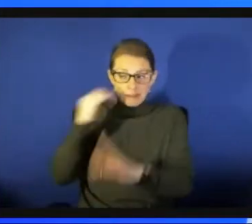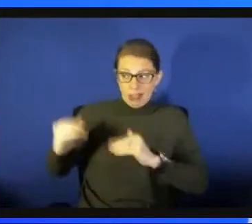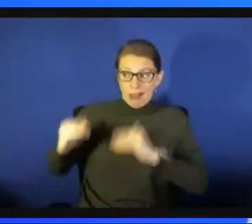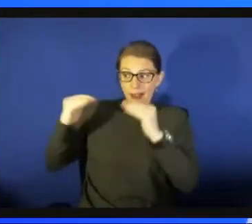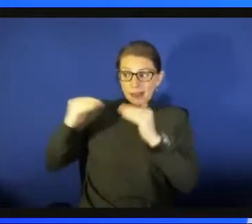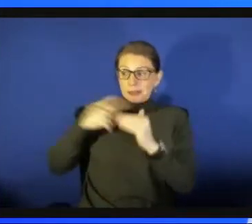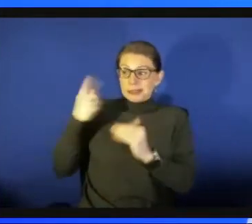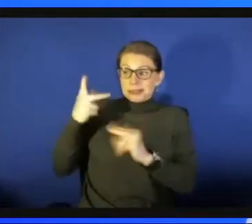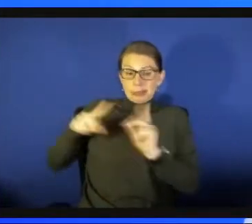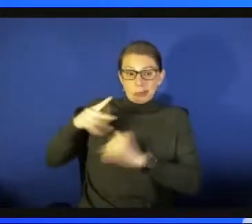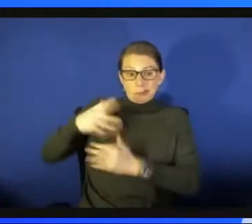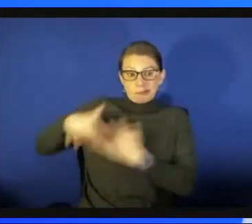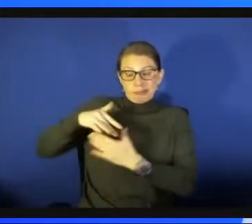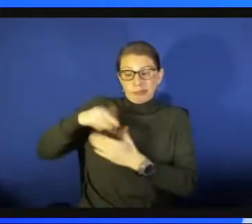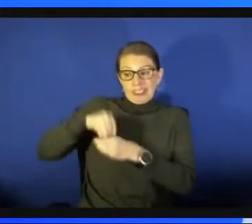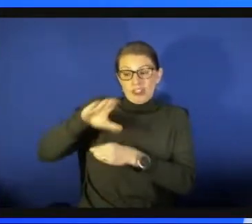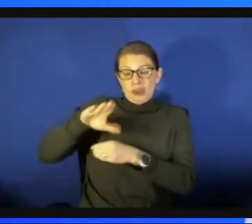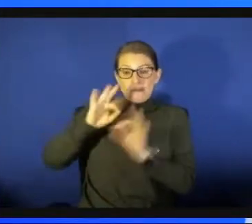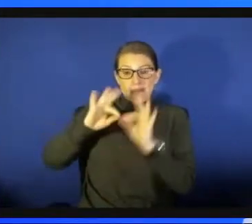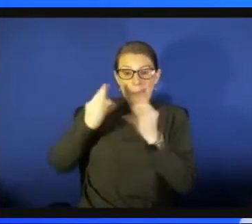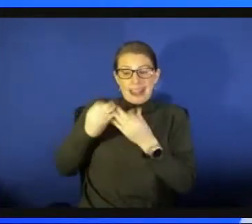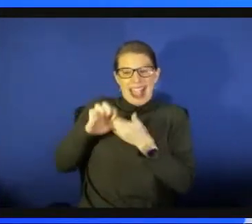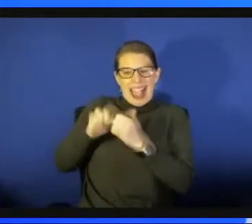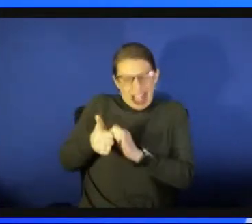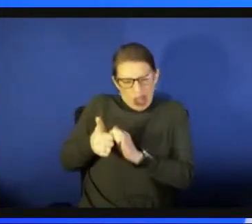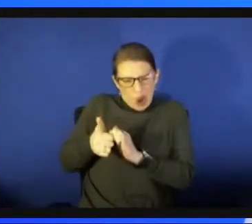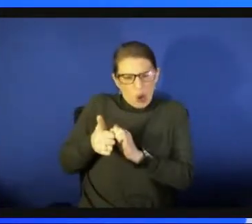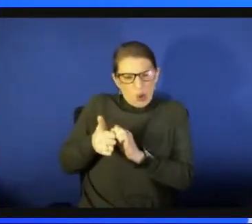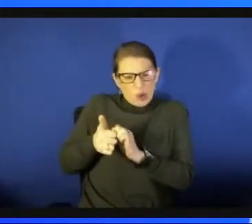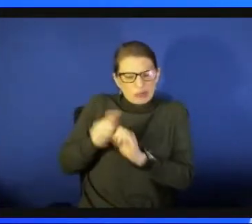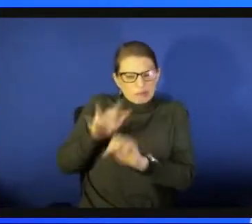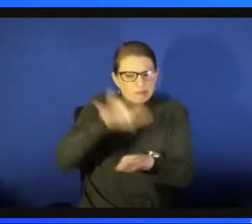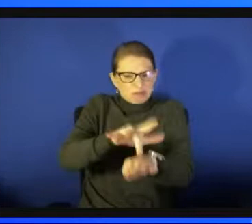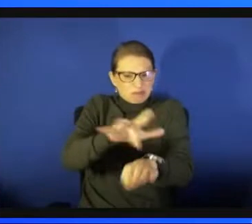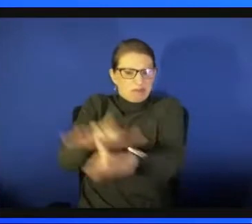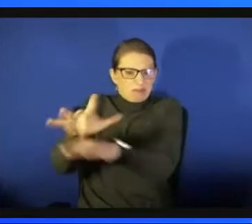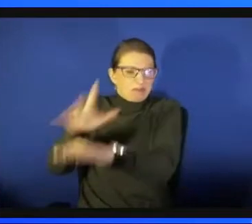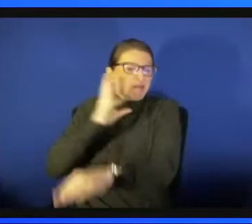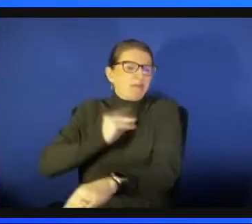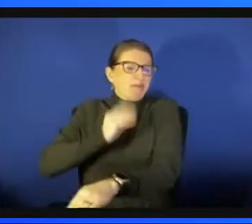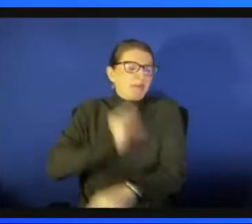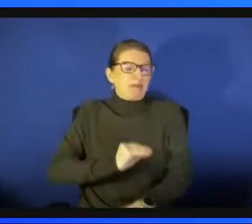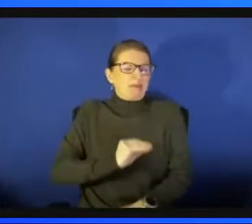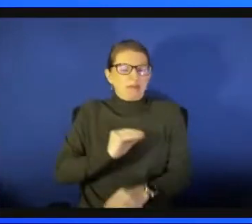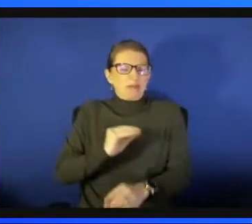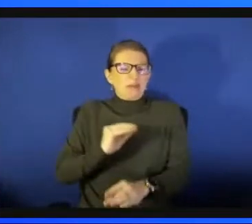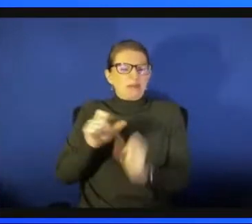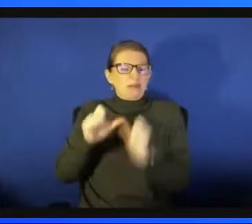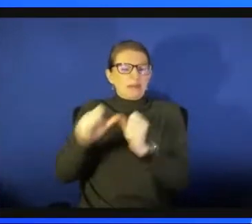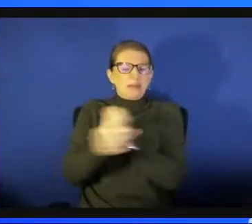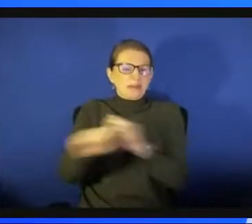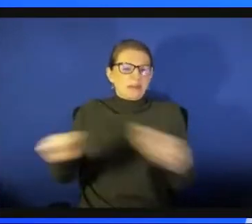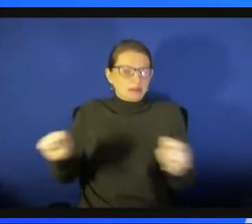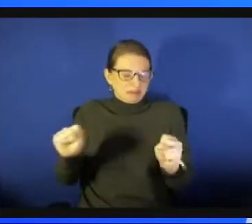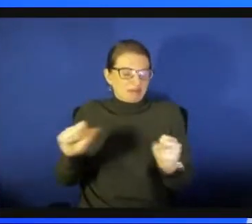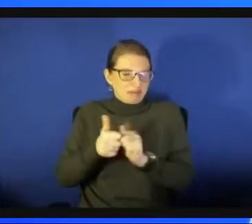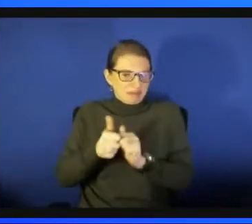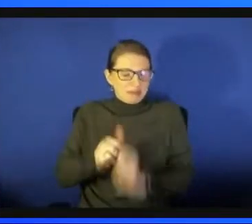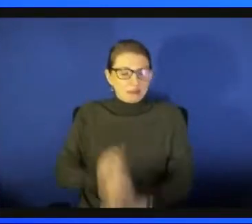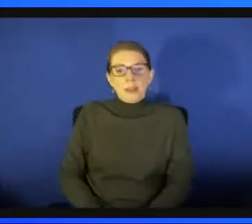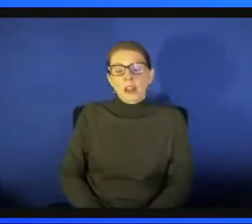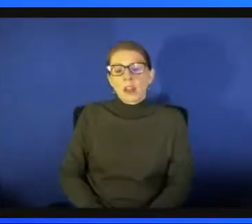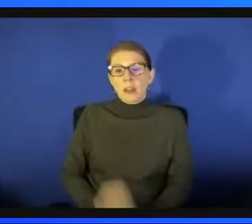the thoughtful ways we can go about doing those things? And again, the best things are to understand those principles of infection prevention and, of